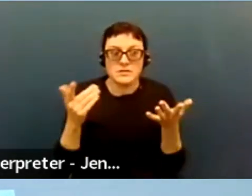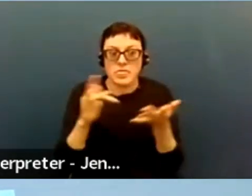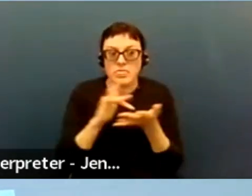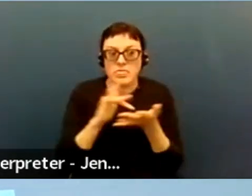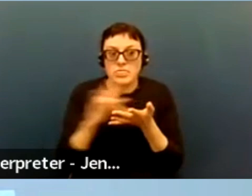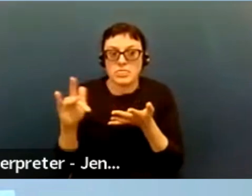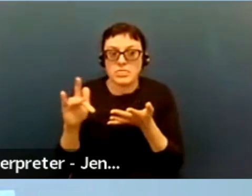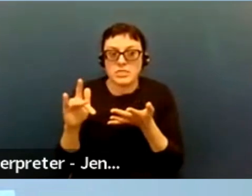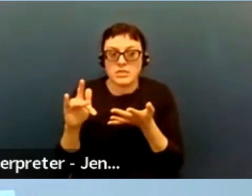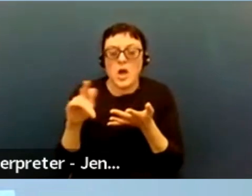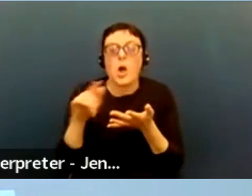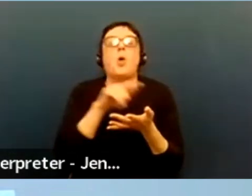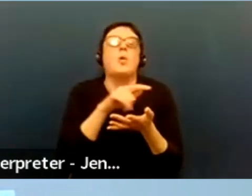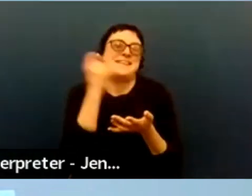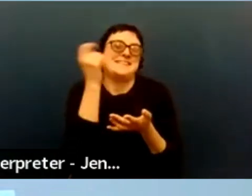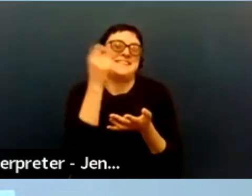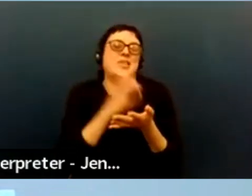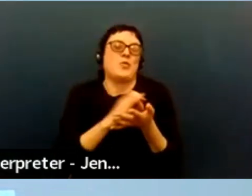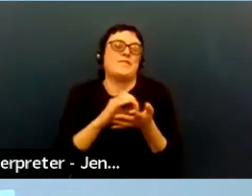out of ideas instead of really